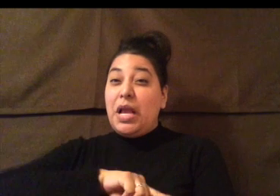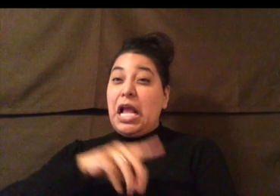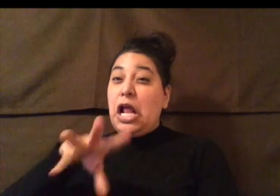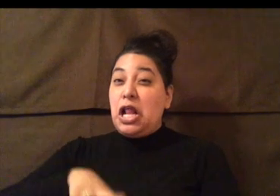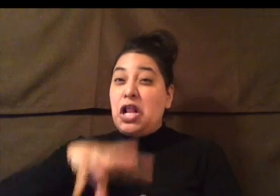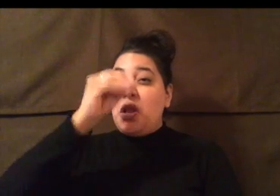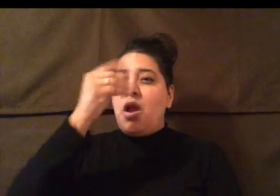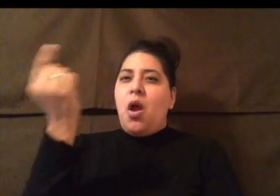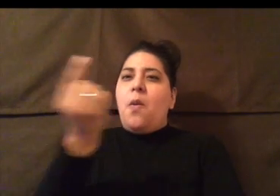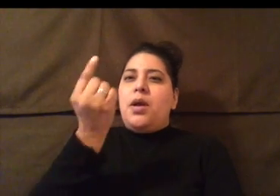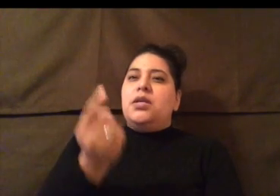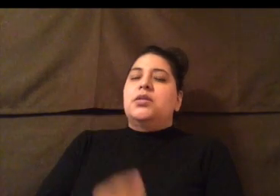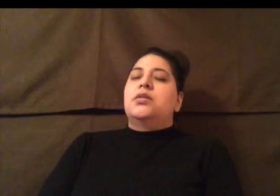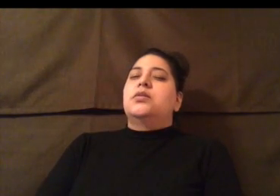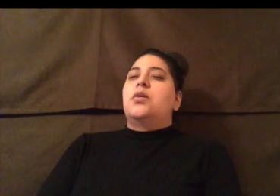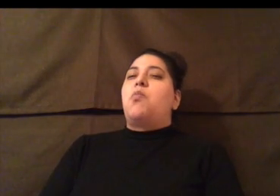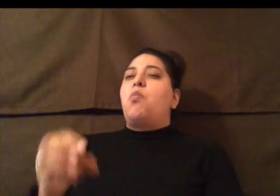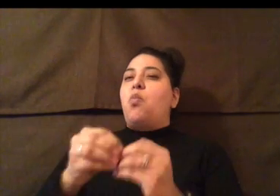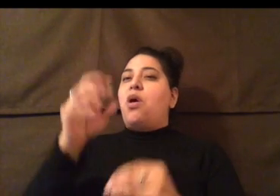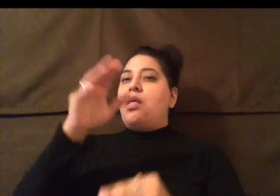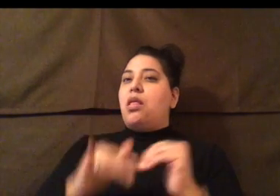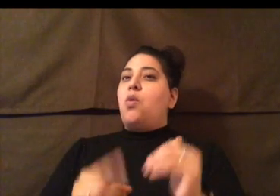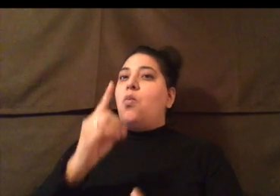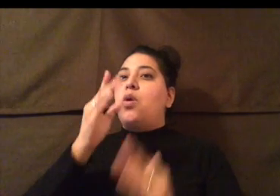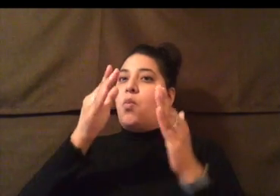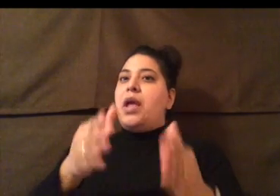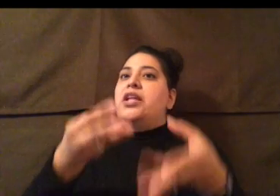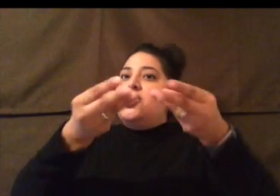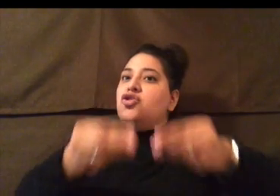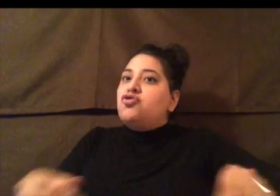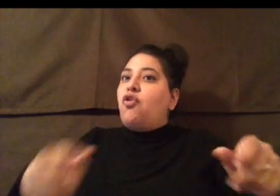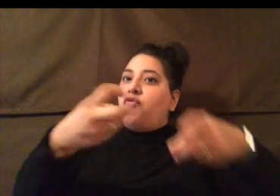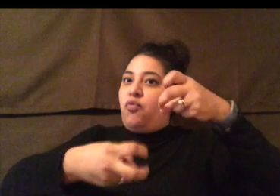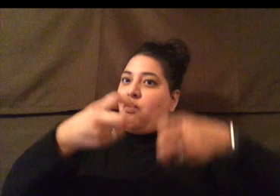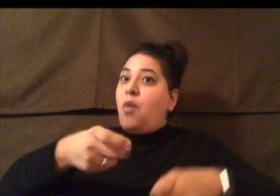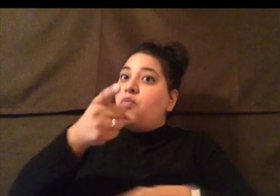going to be 1 hour and 45 minutes.